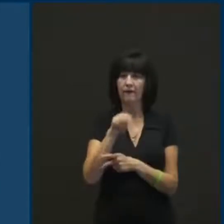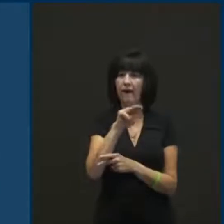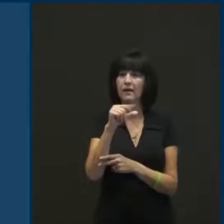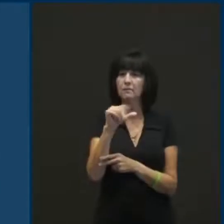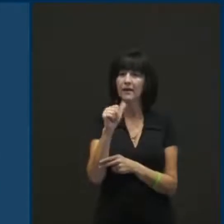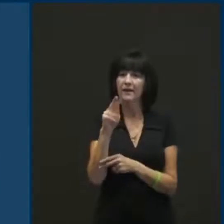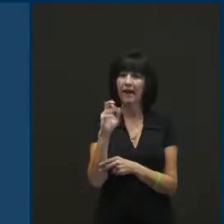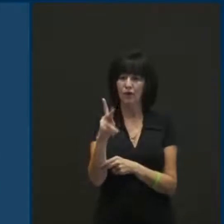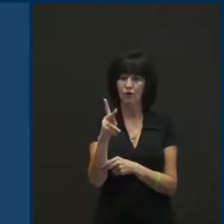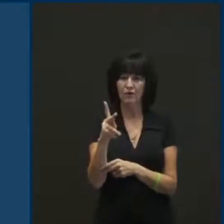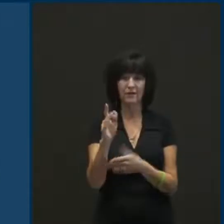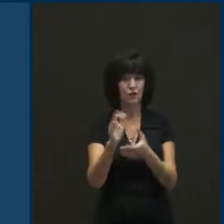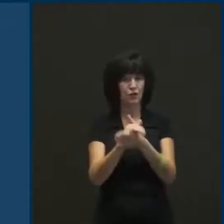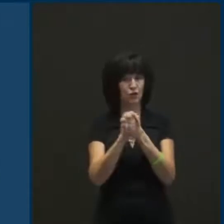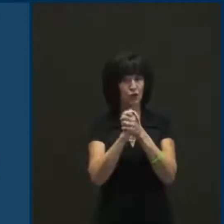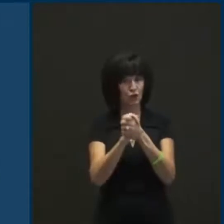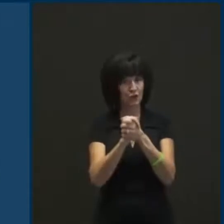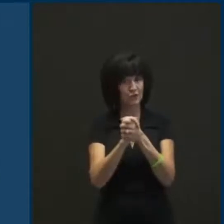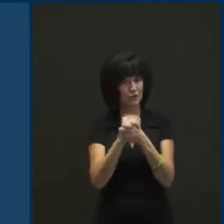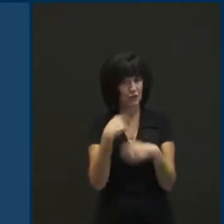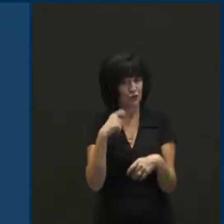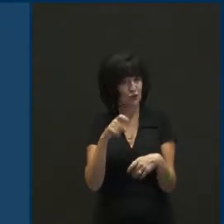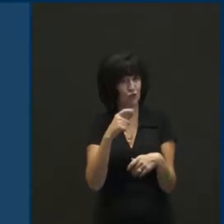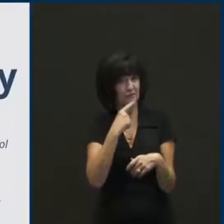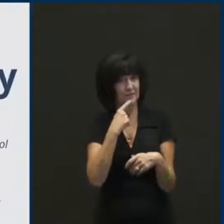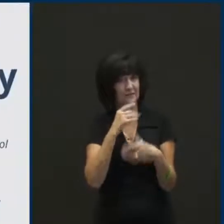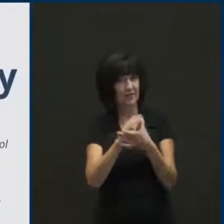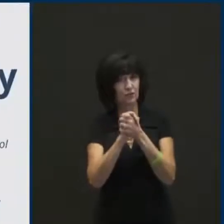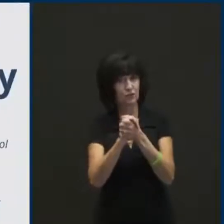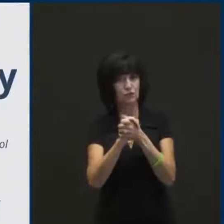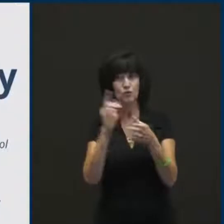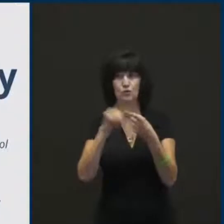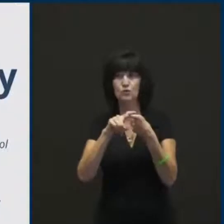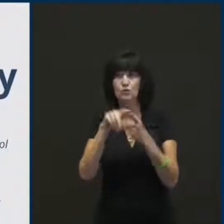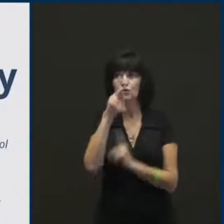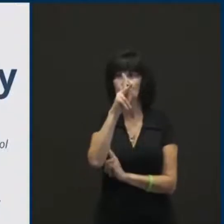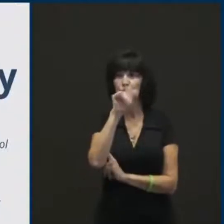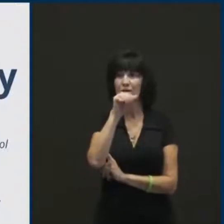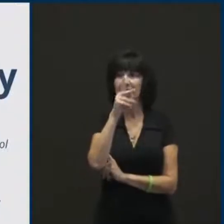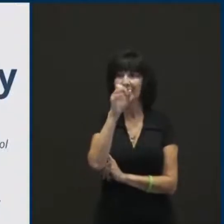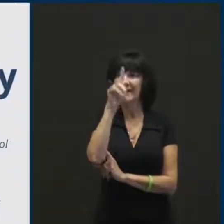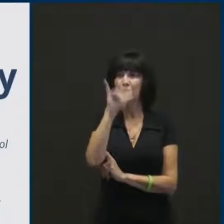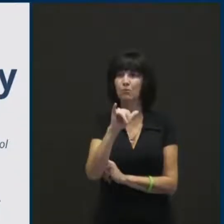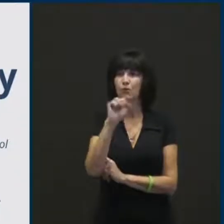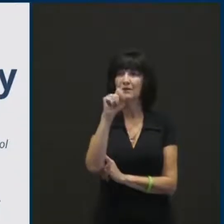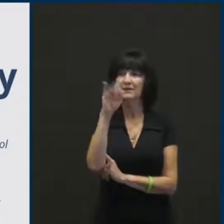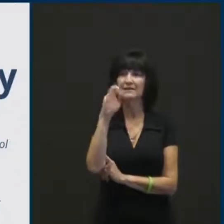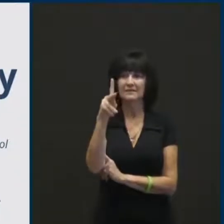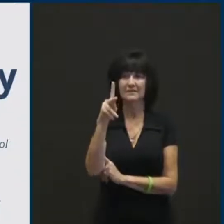there. And congratulations, special congratulations to Kimberly Stock, who's our Delaware